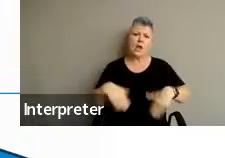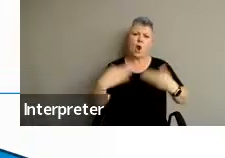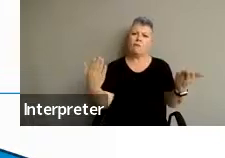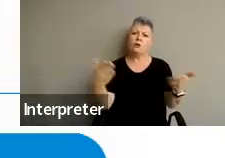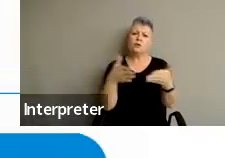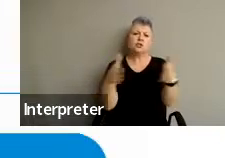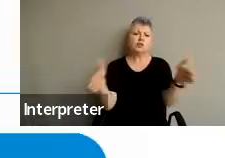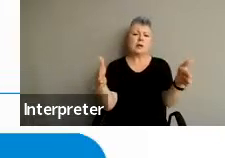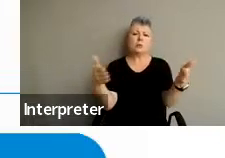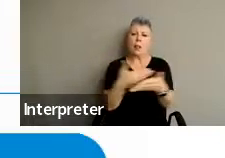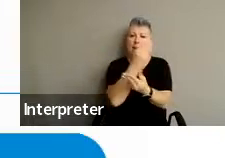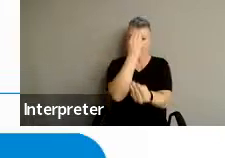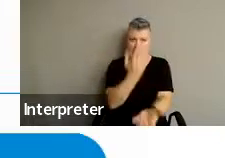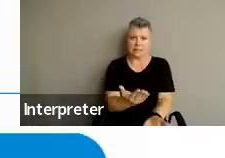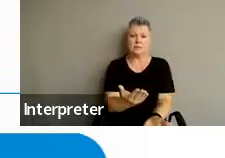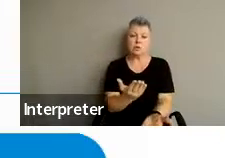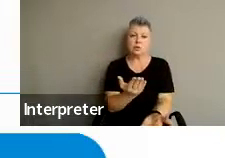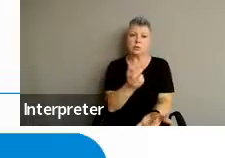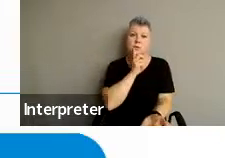communication.